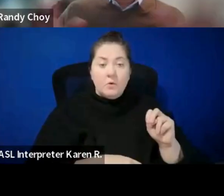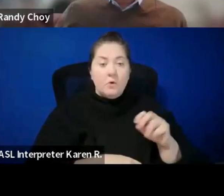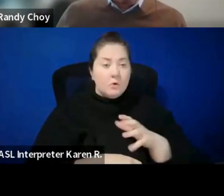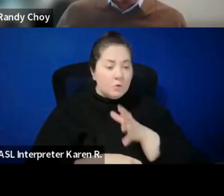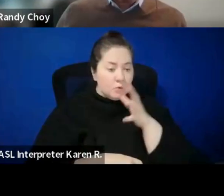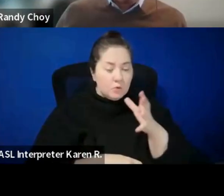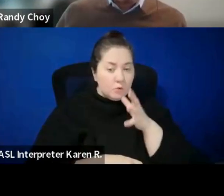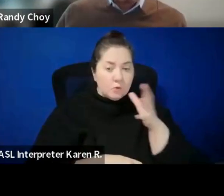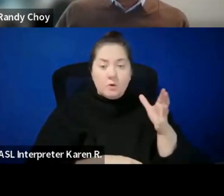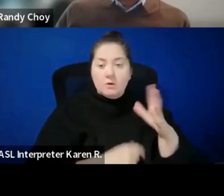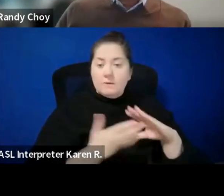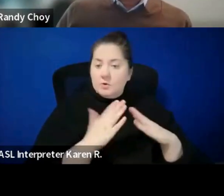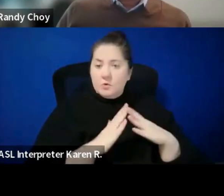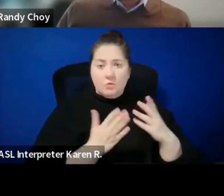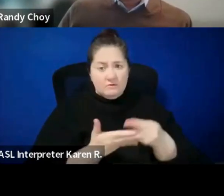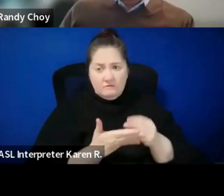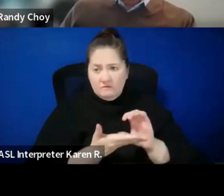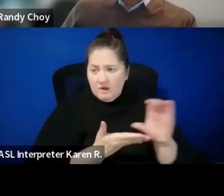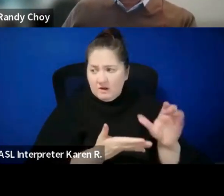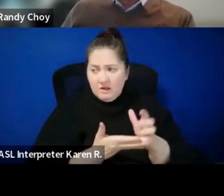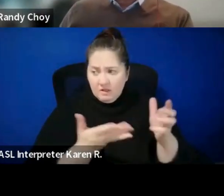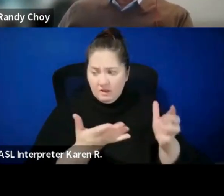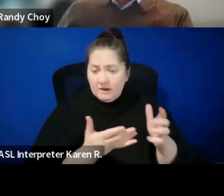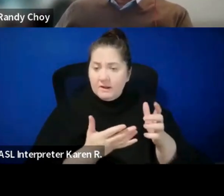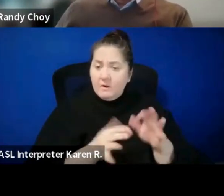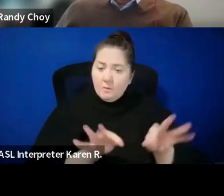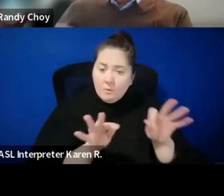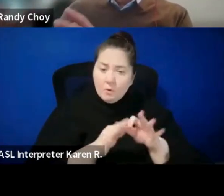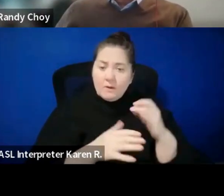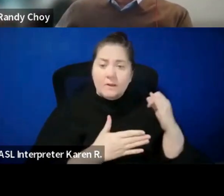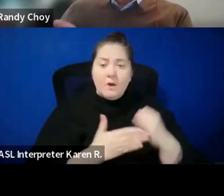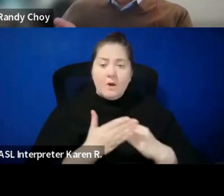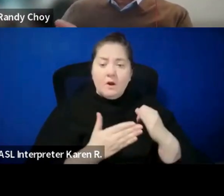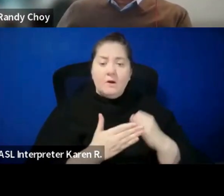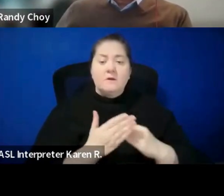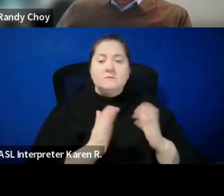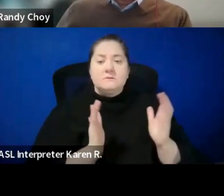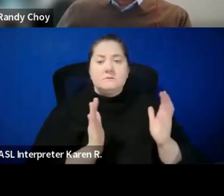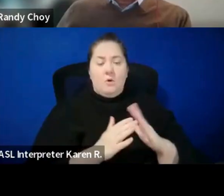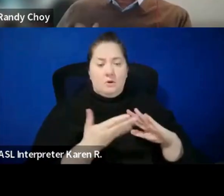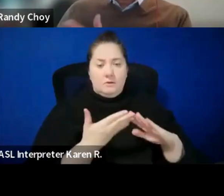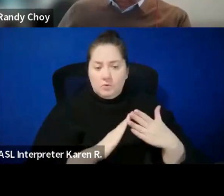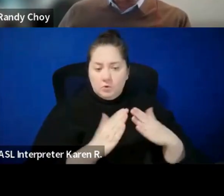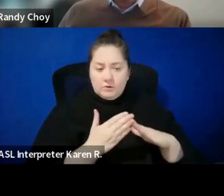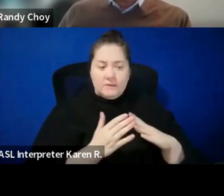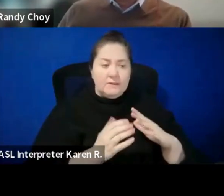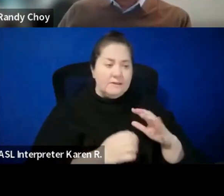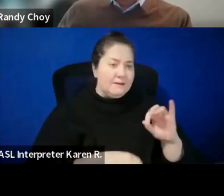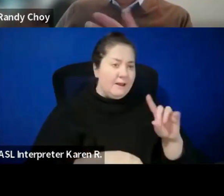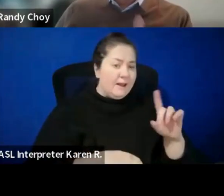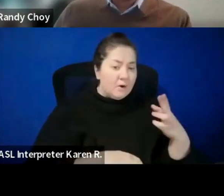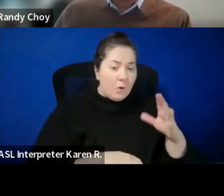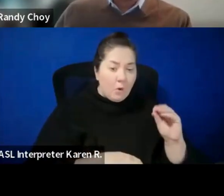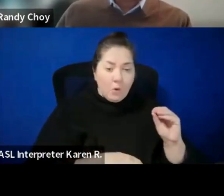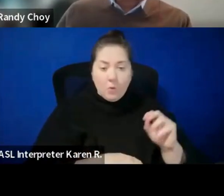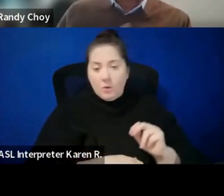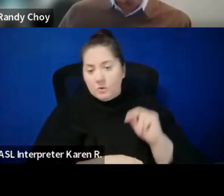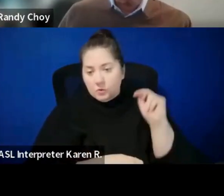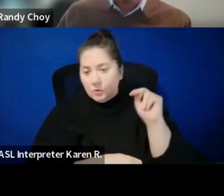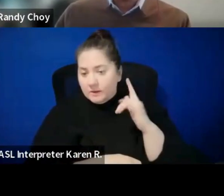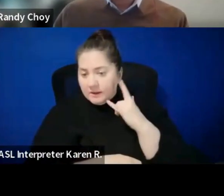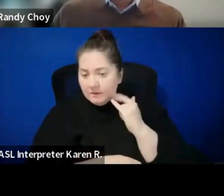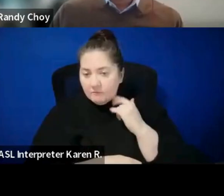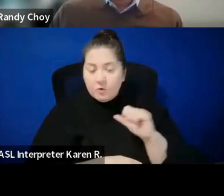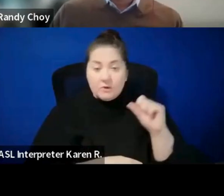fund a lot of rural communities, and how important the arts is in a small community in Idaho or Northern California,